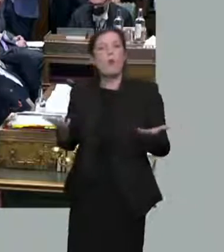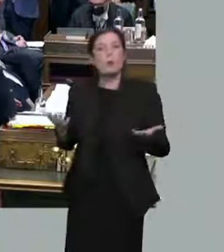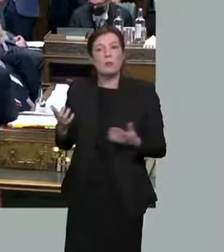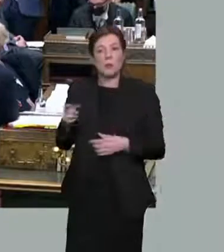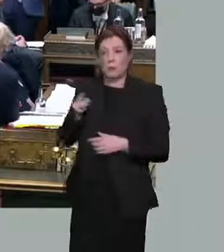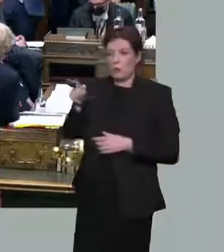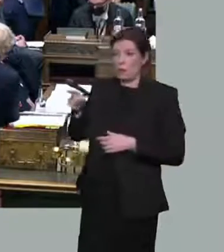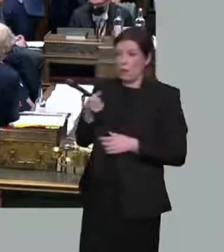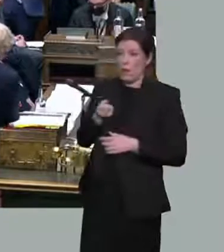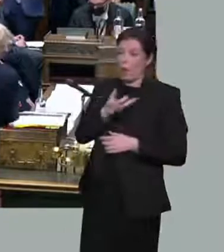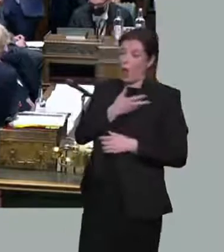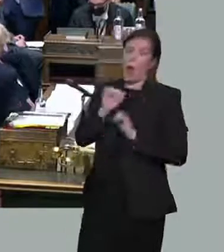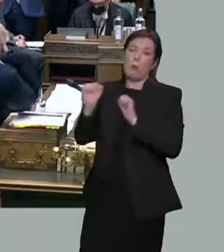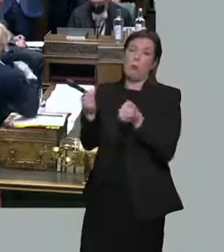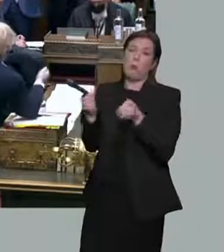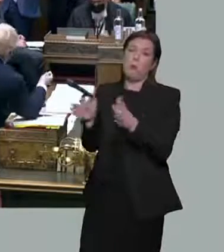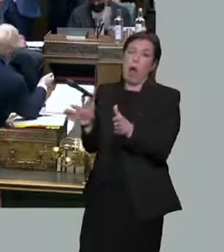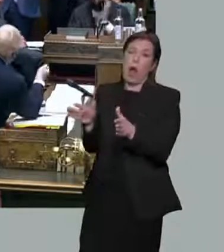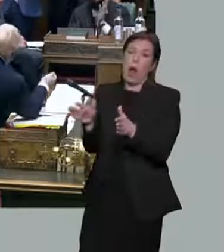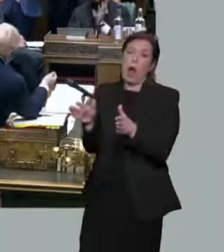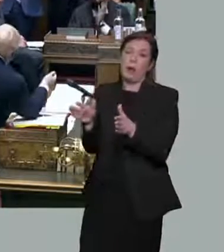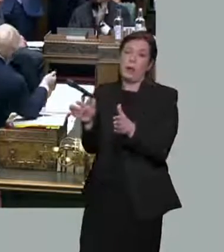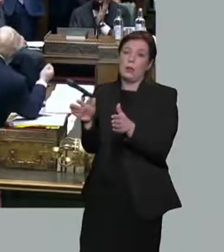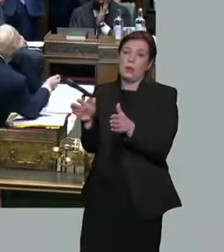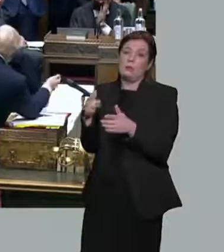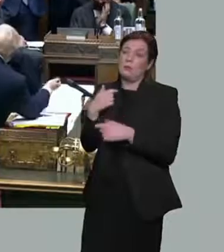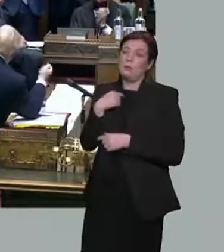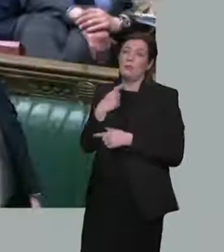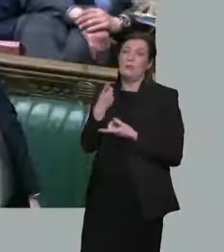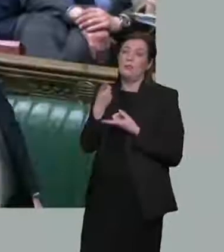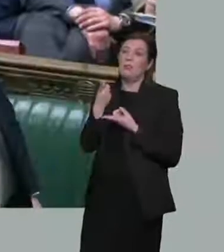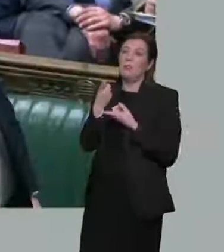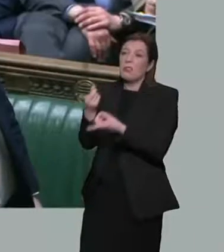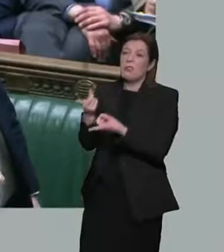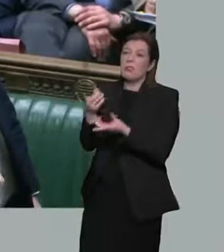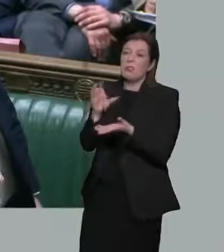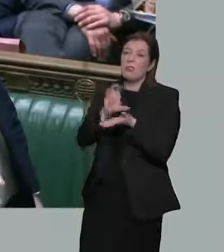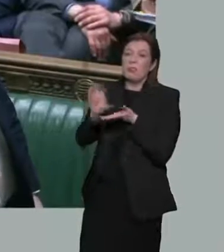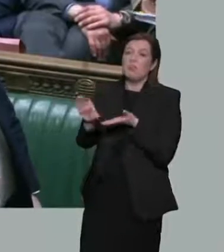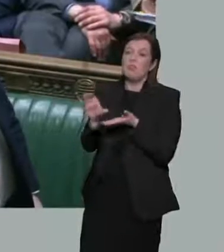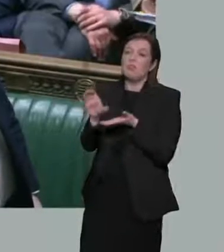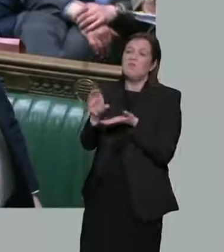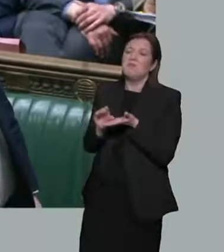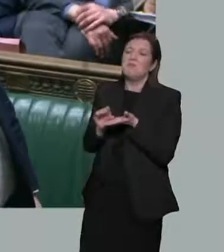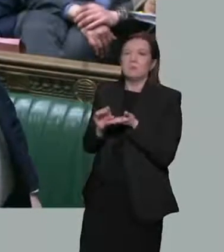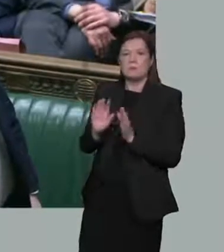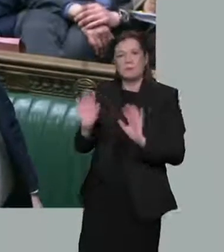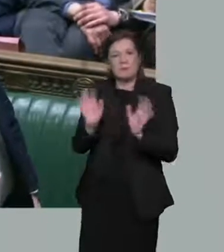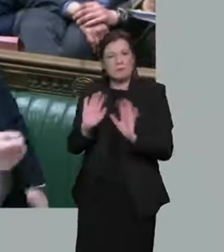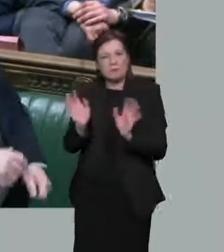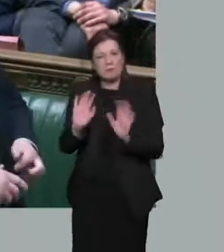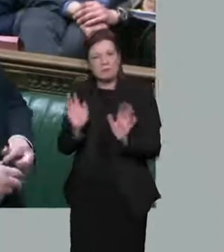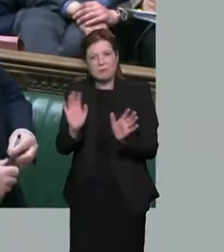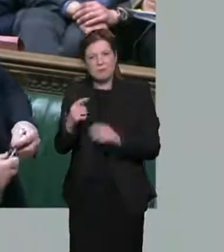do what Labour usually want us to do and actively pitchfork away investment around the country from overseas, Mr.